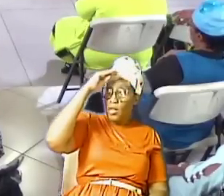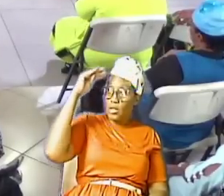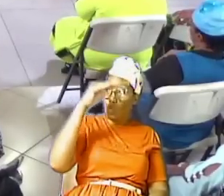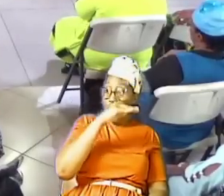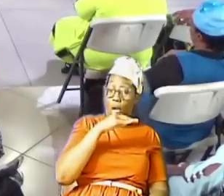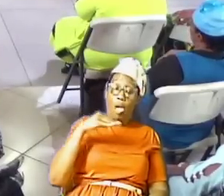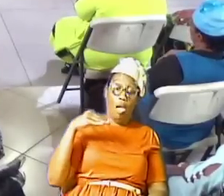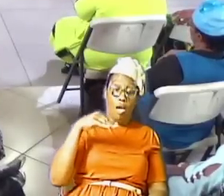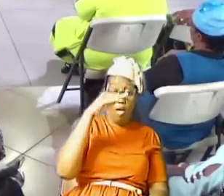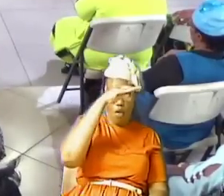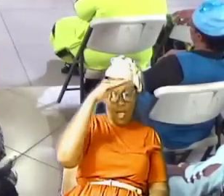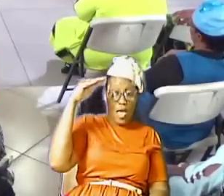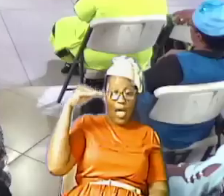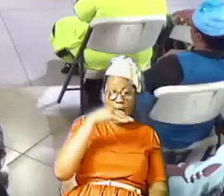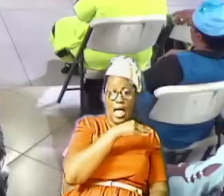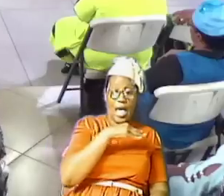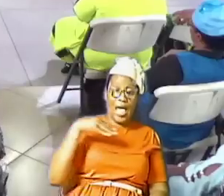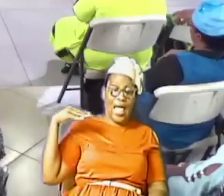6:30.